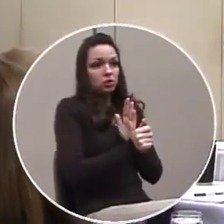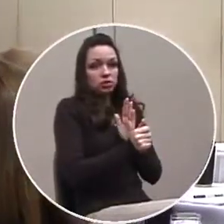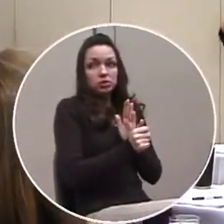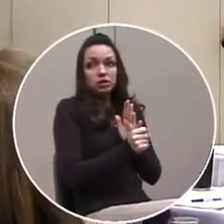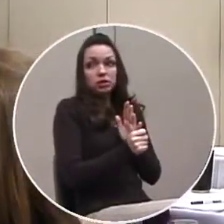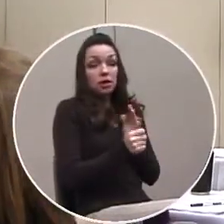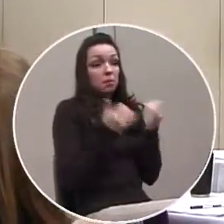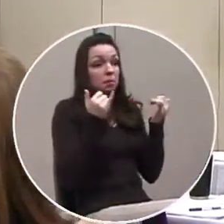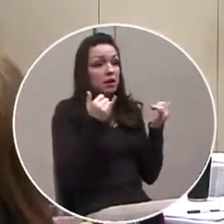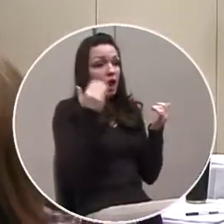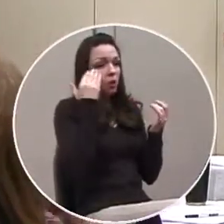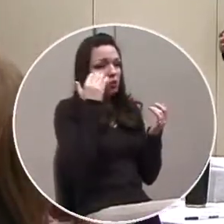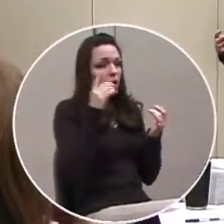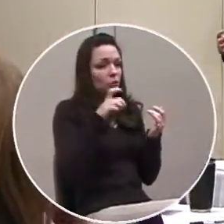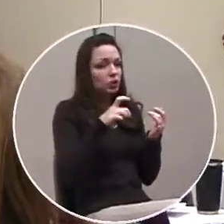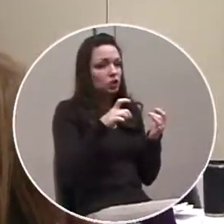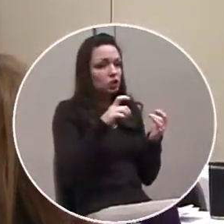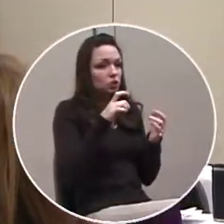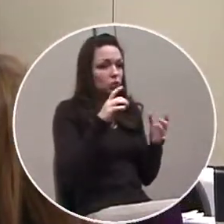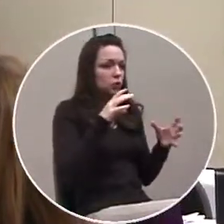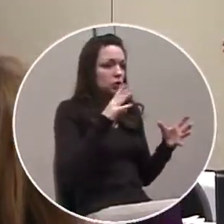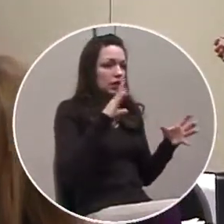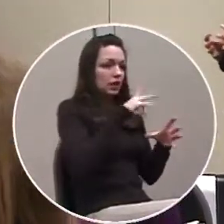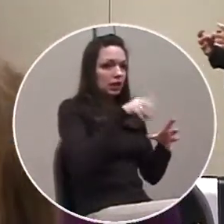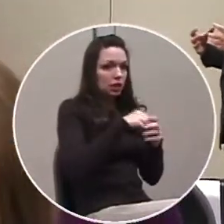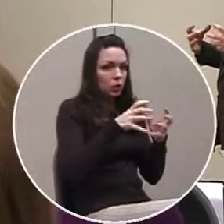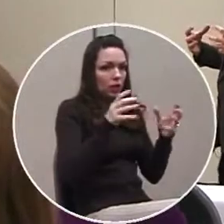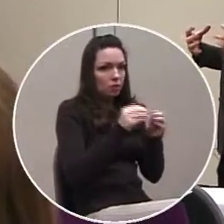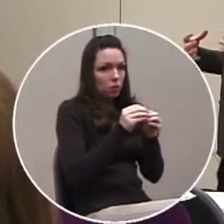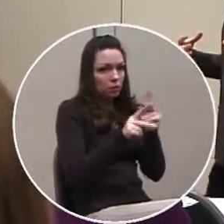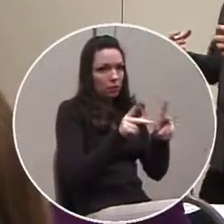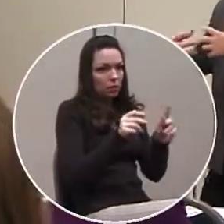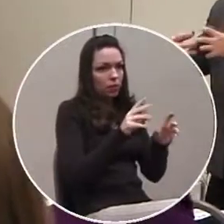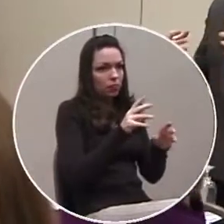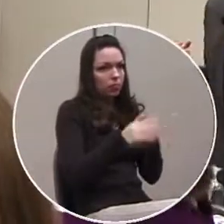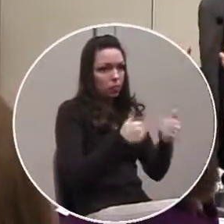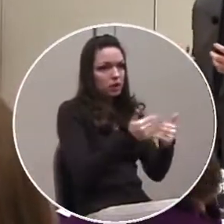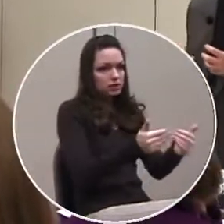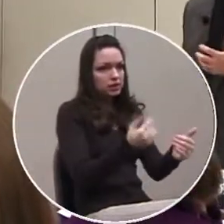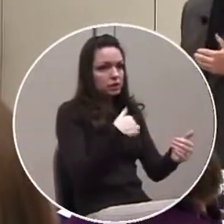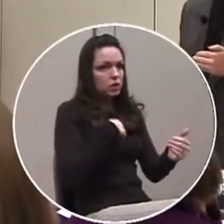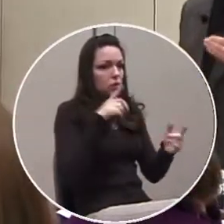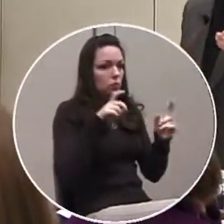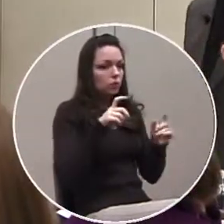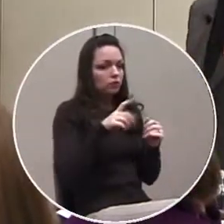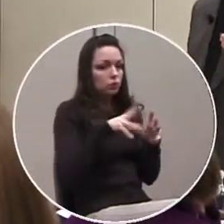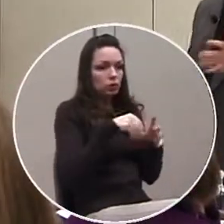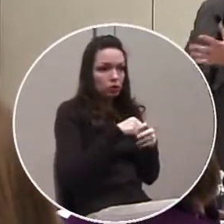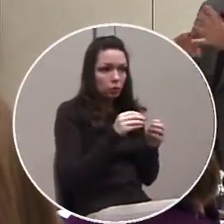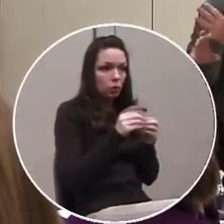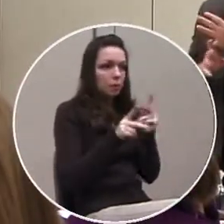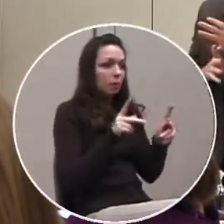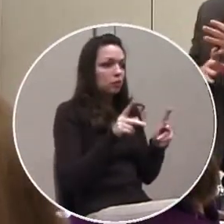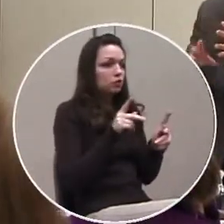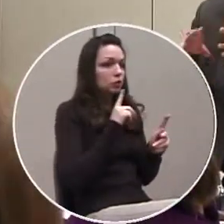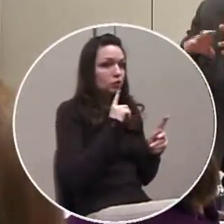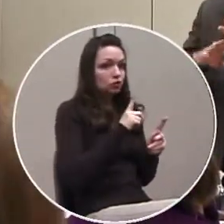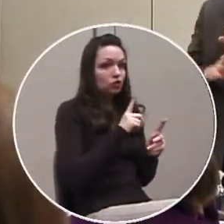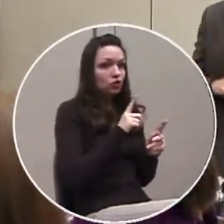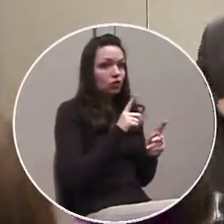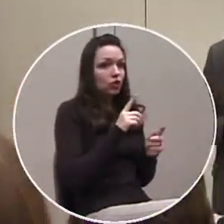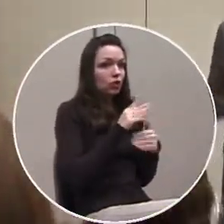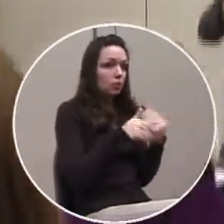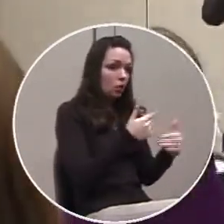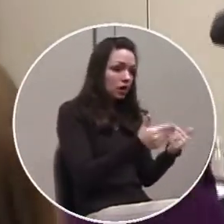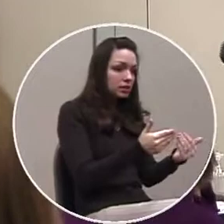have to sort of bring a lot more people into the process, well, not a lot, but we have to bring more people into the process to ensure partly the process,